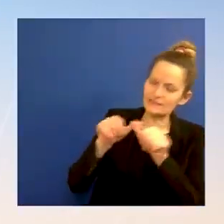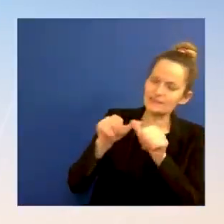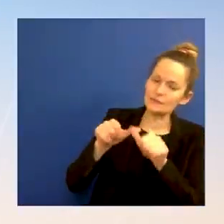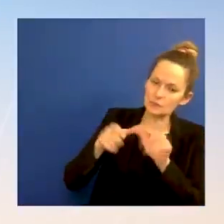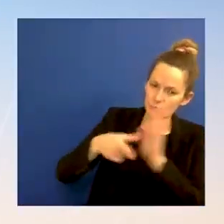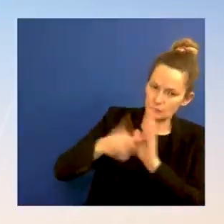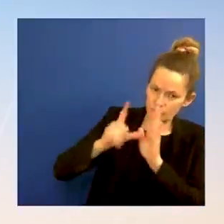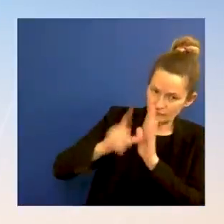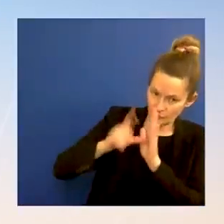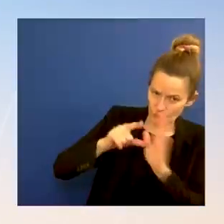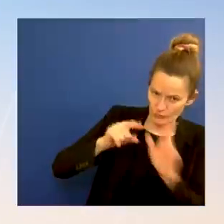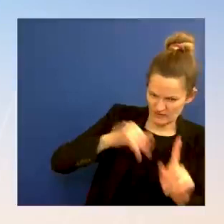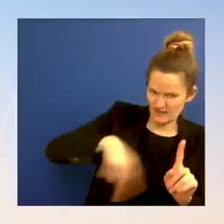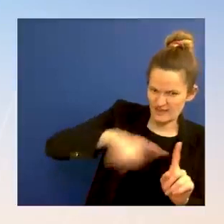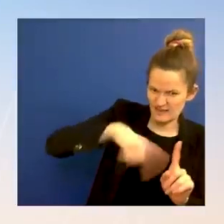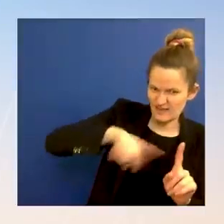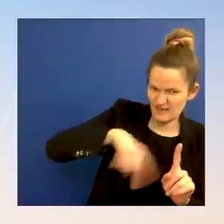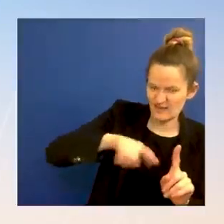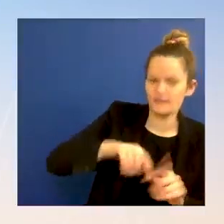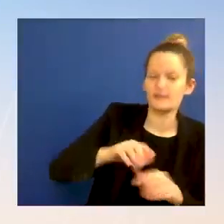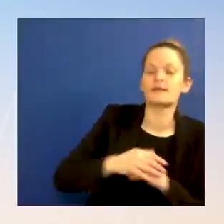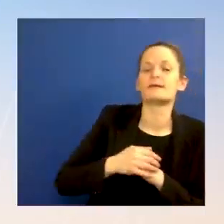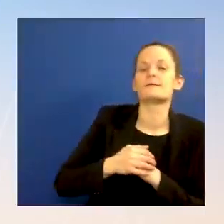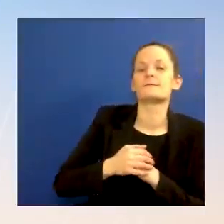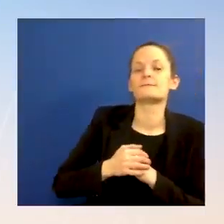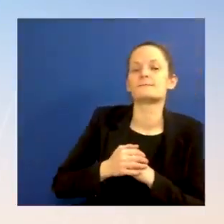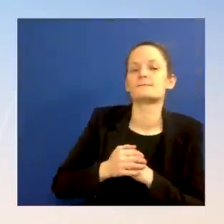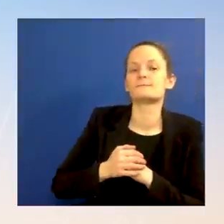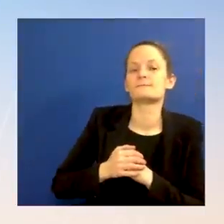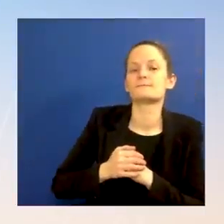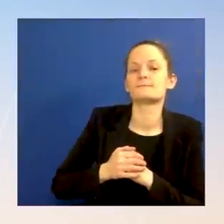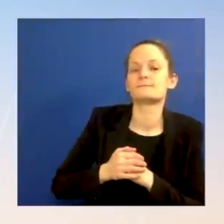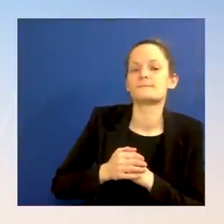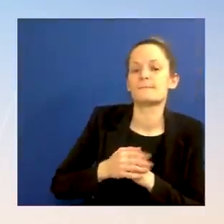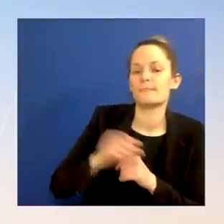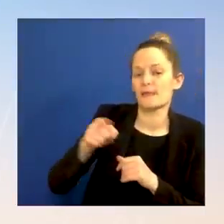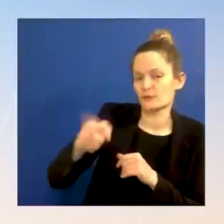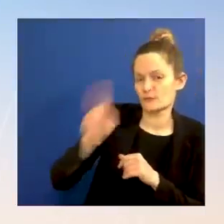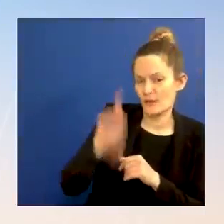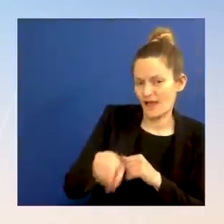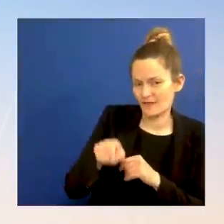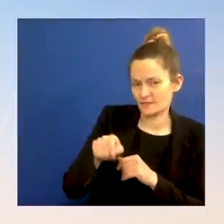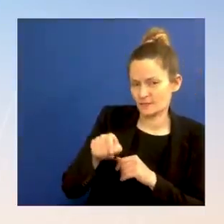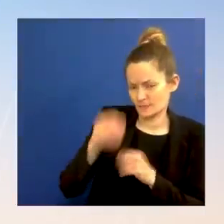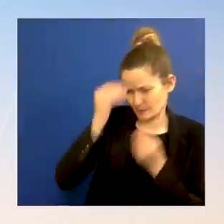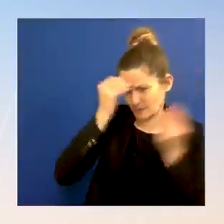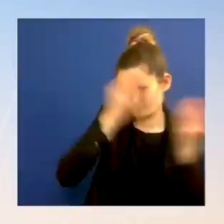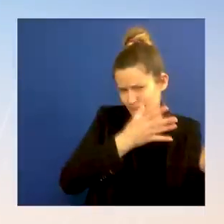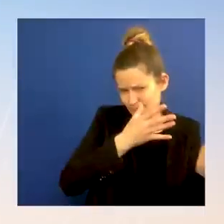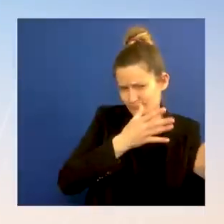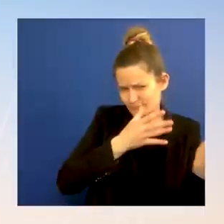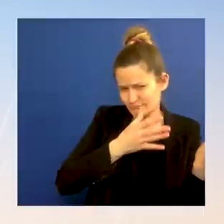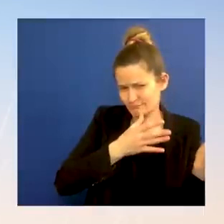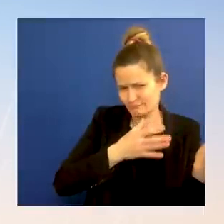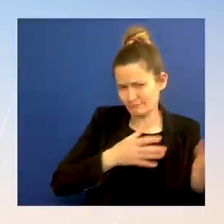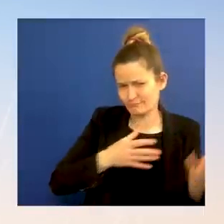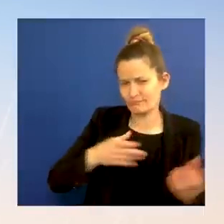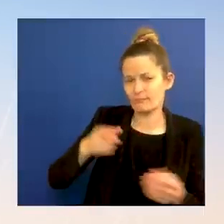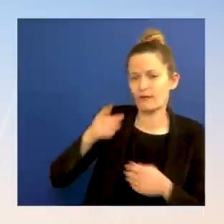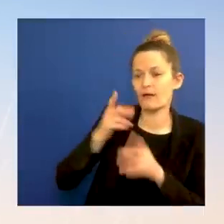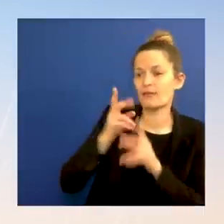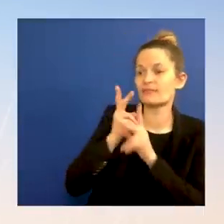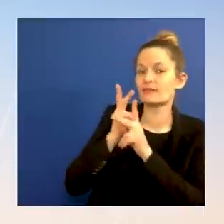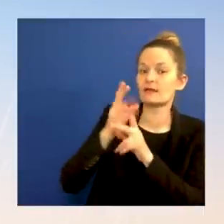make a decision, or you at least need to convey to the lenders what they should prepare for, but I don't have anything to predict at this point in